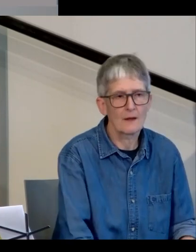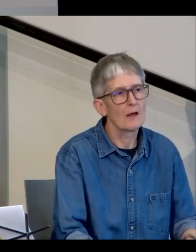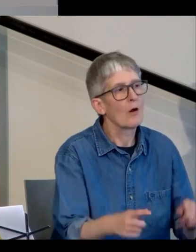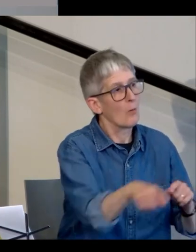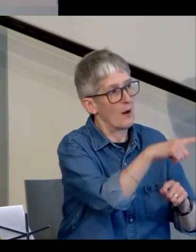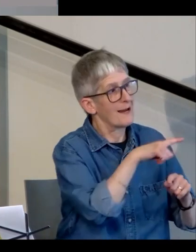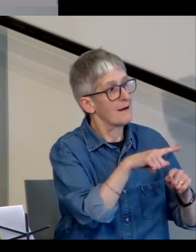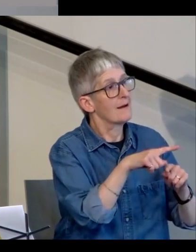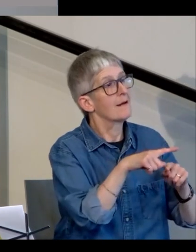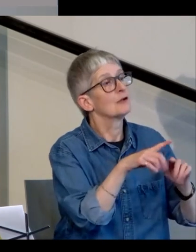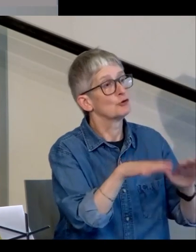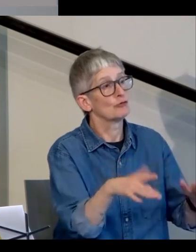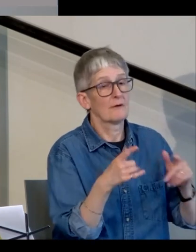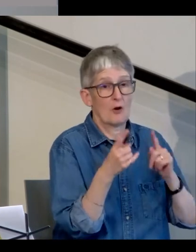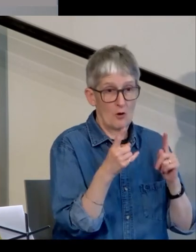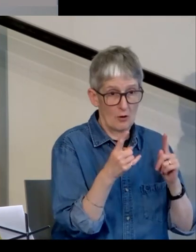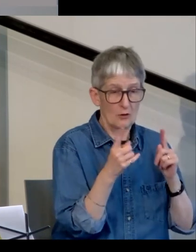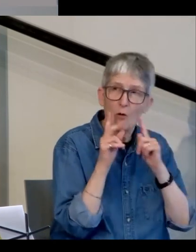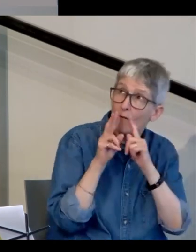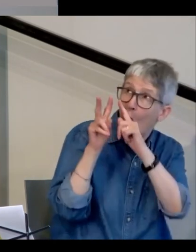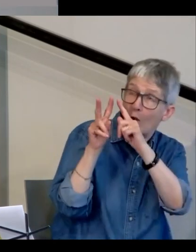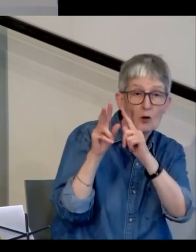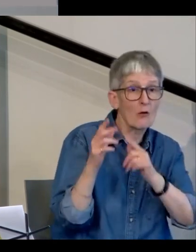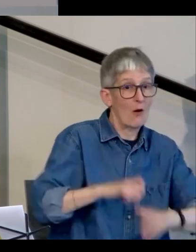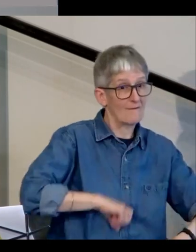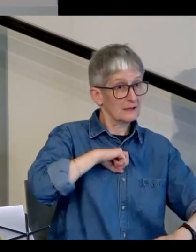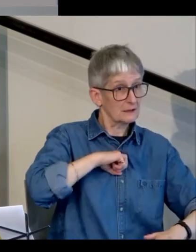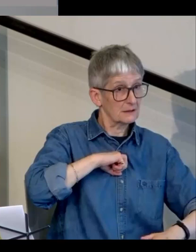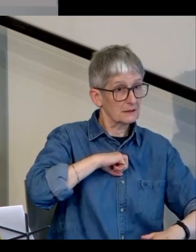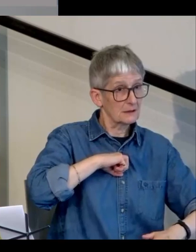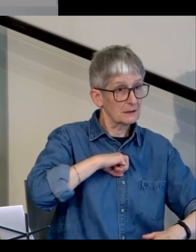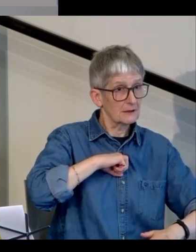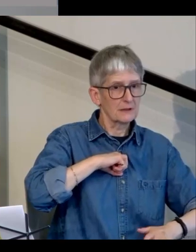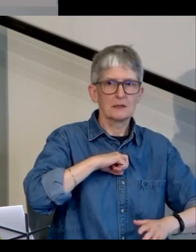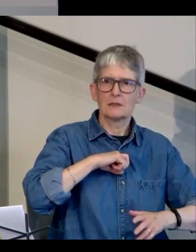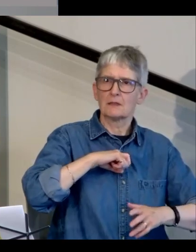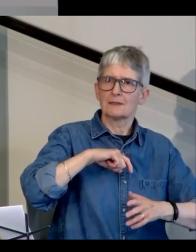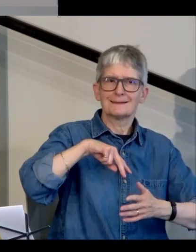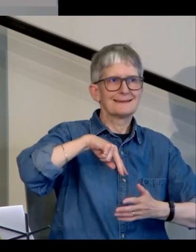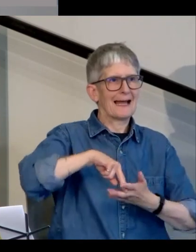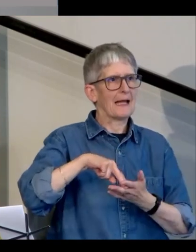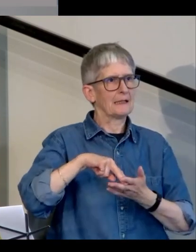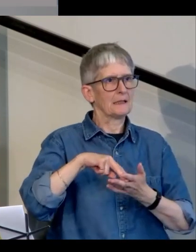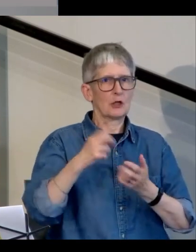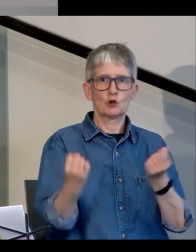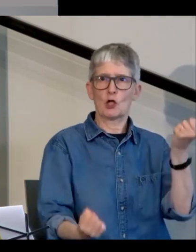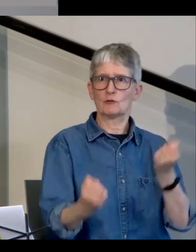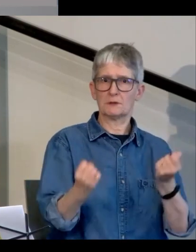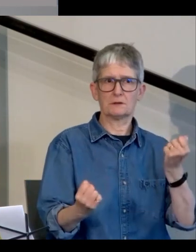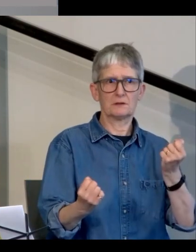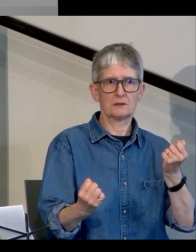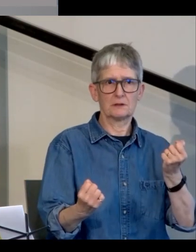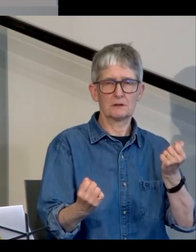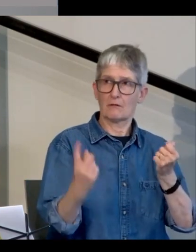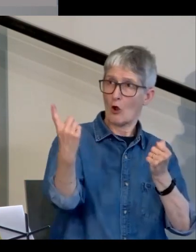of God, can look forward with confidence to standing before God's judgment throne at the end of time